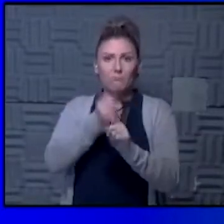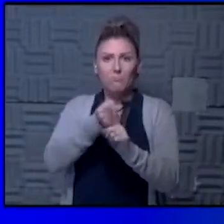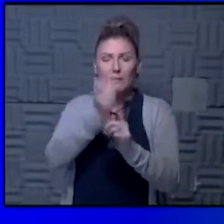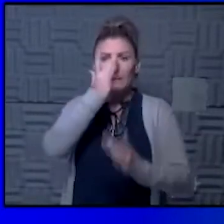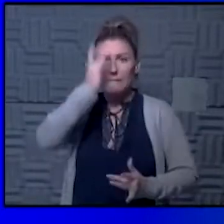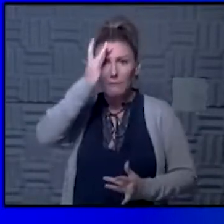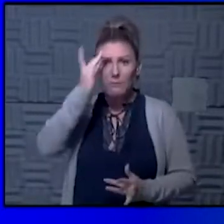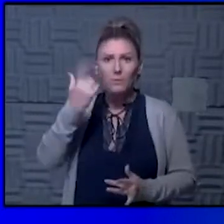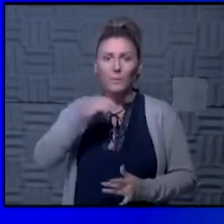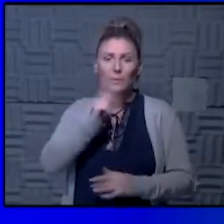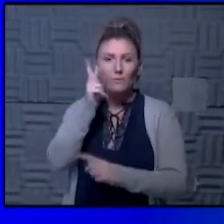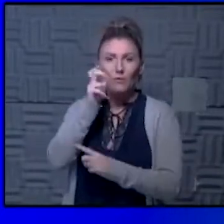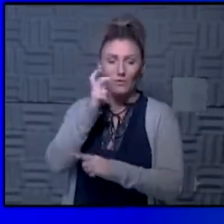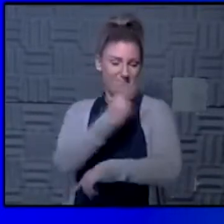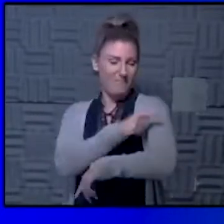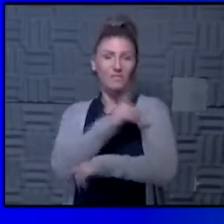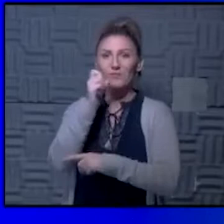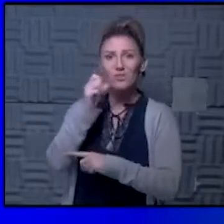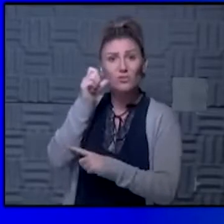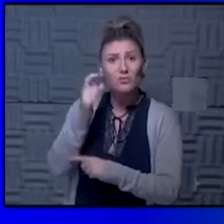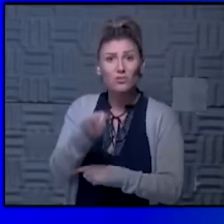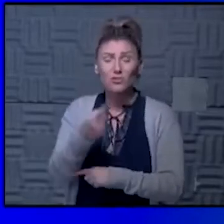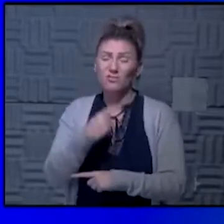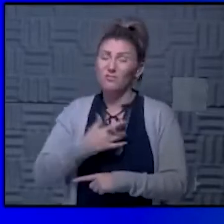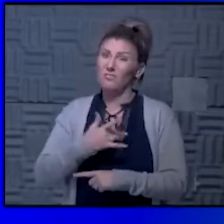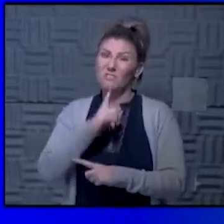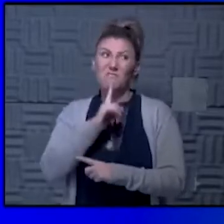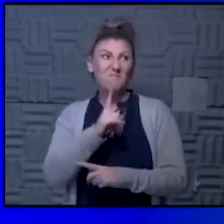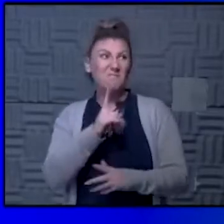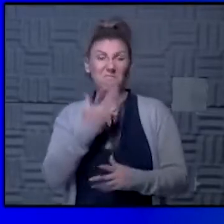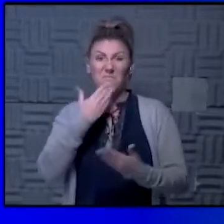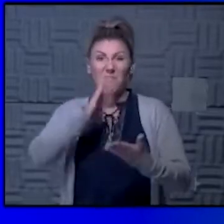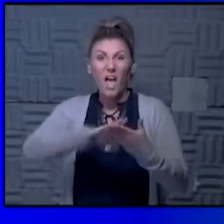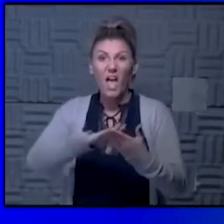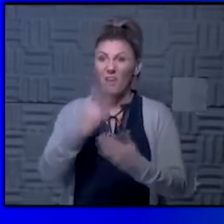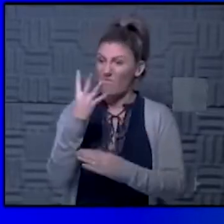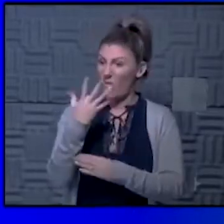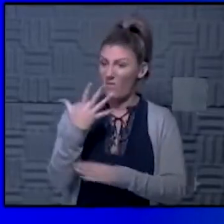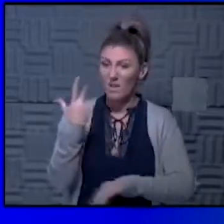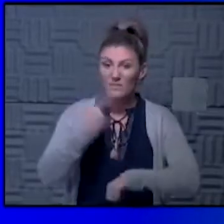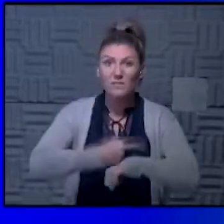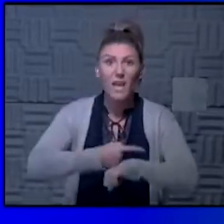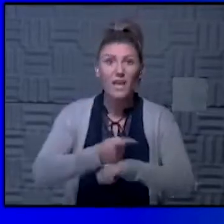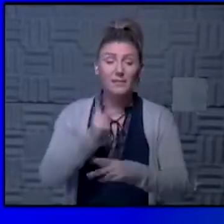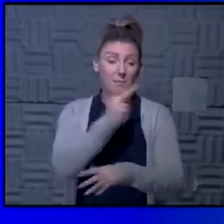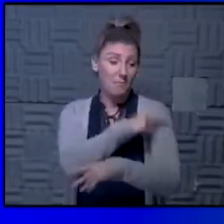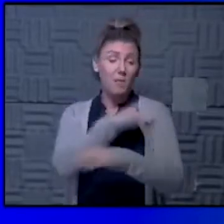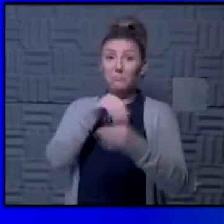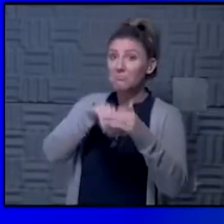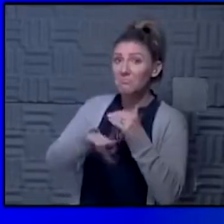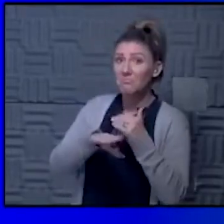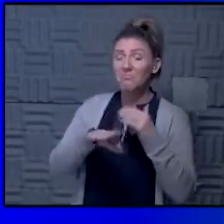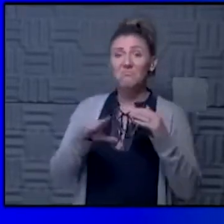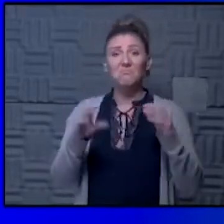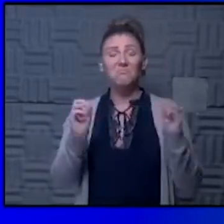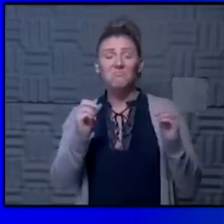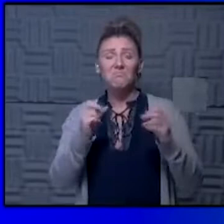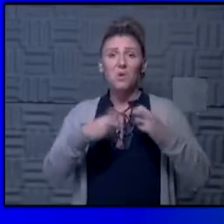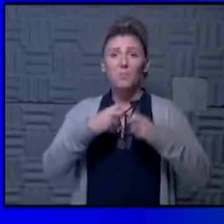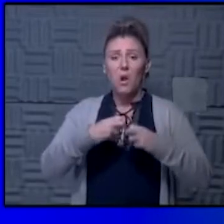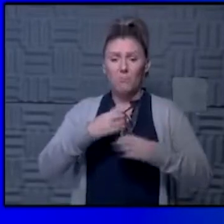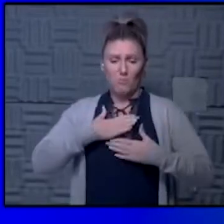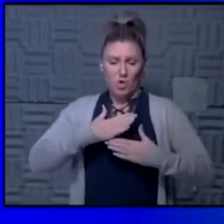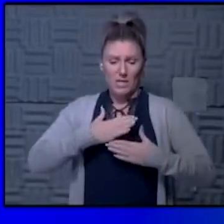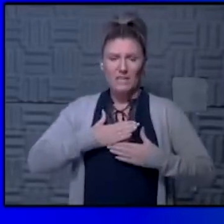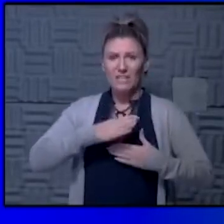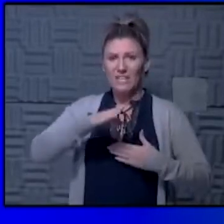from our patient yesterday. She felt really bad for 4 or 5 days, and we've had patients who come in with that. They don't have problems breathing. They have